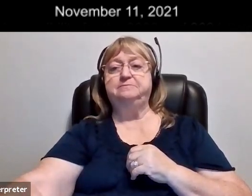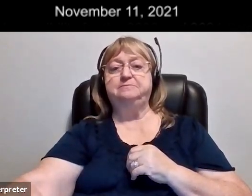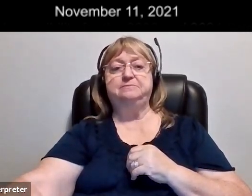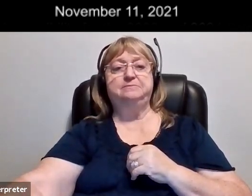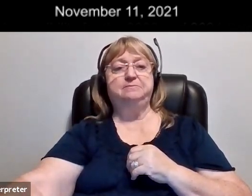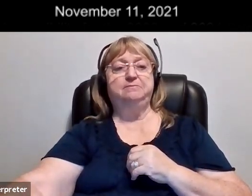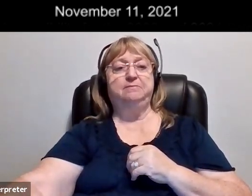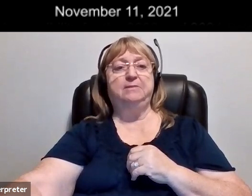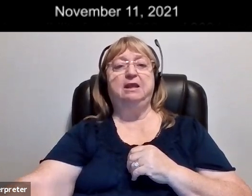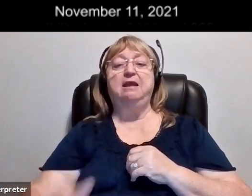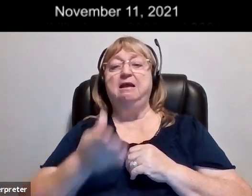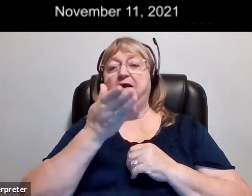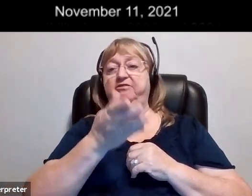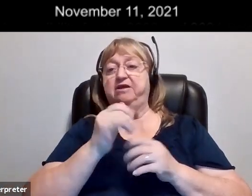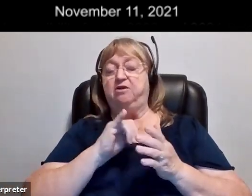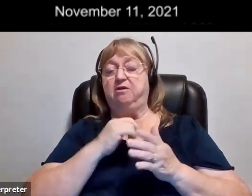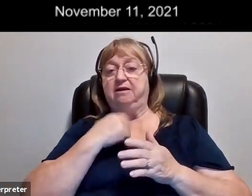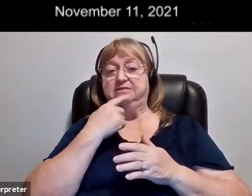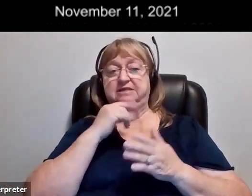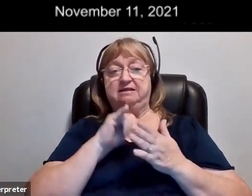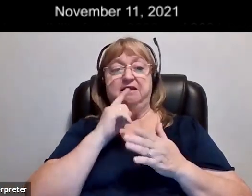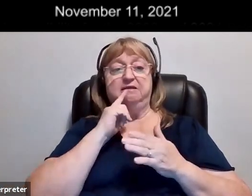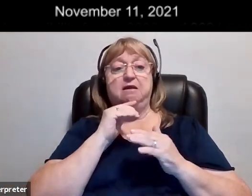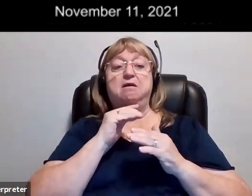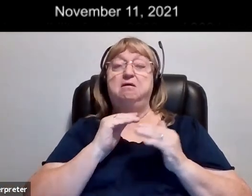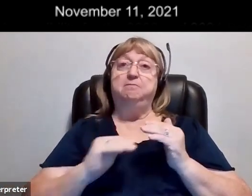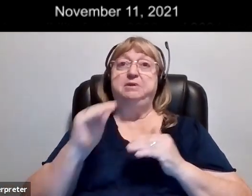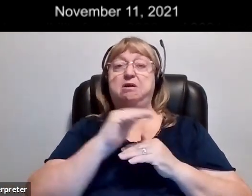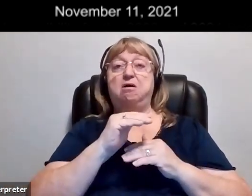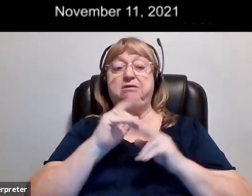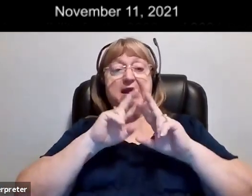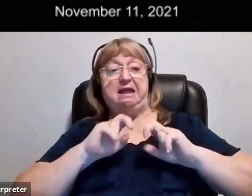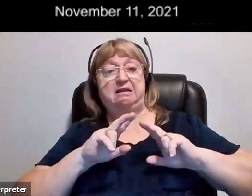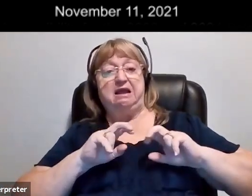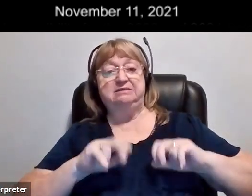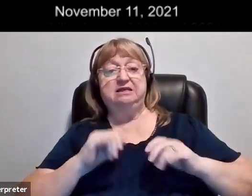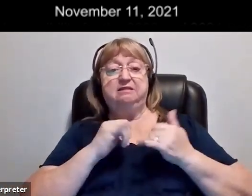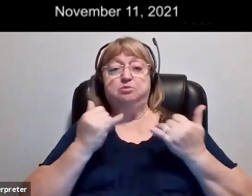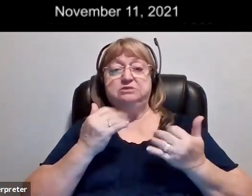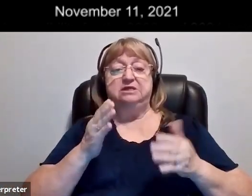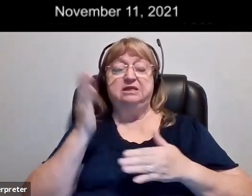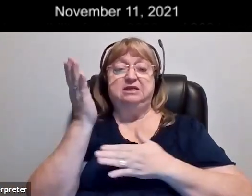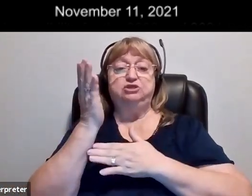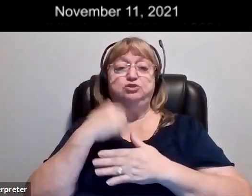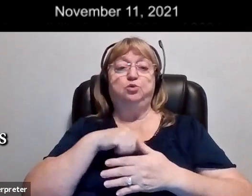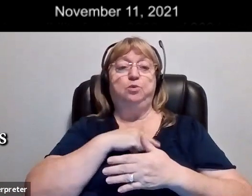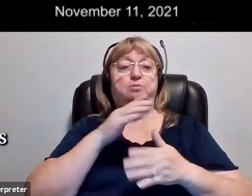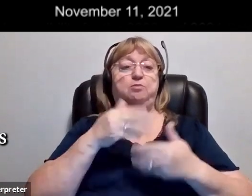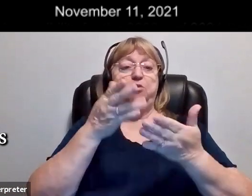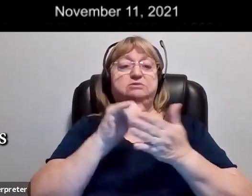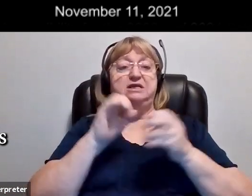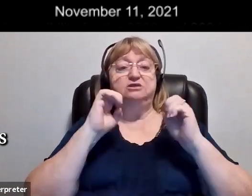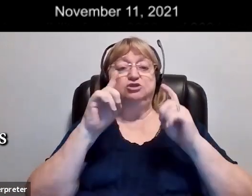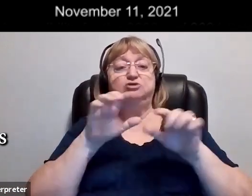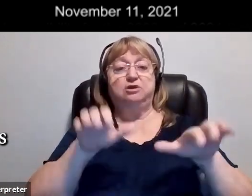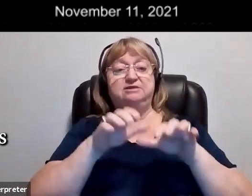Here I say that beyond analyzing the presented issue, we propose the educational activities and